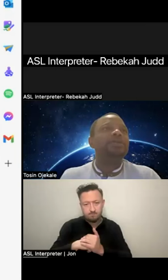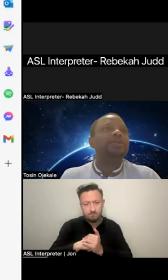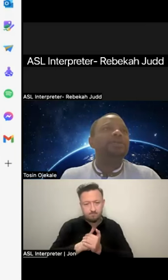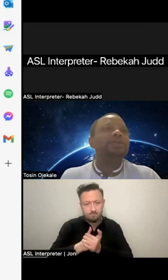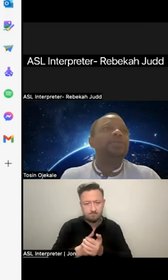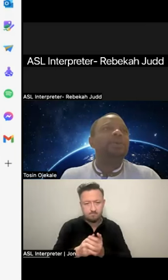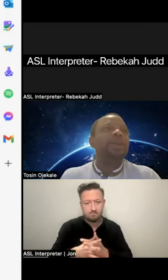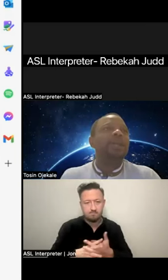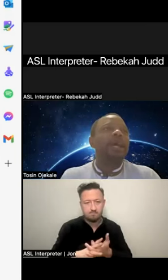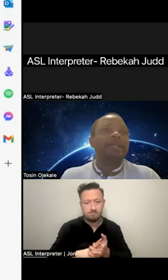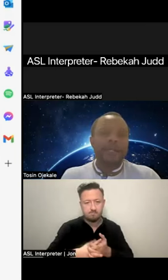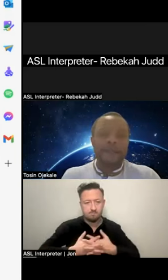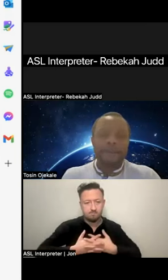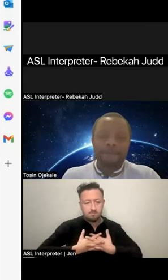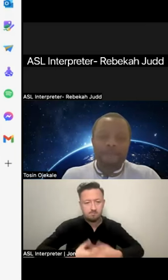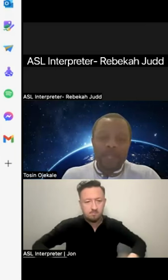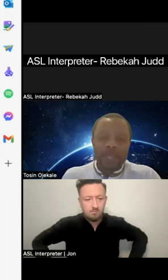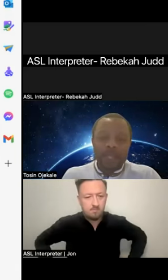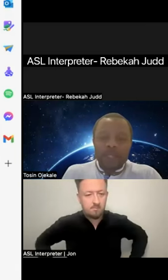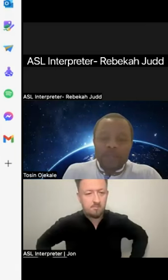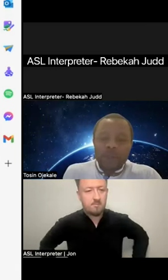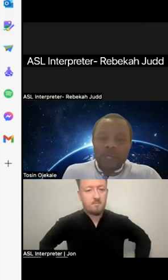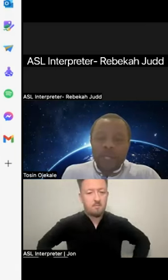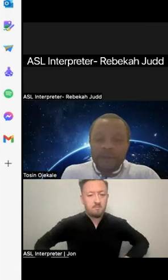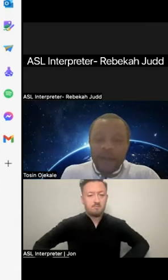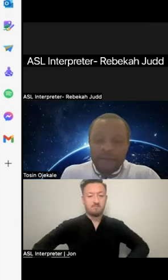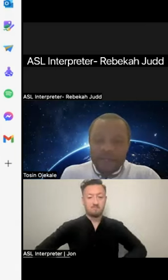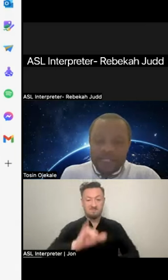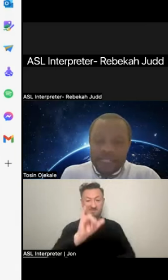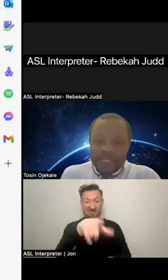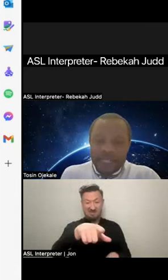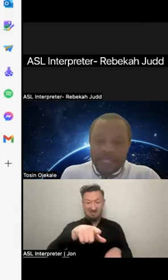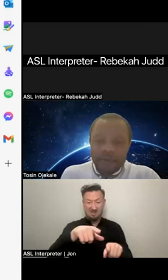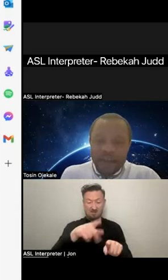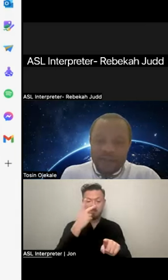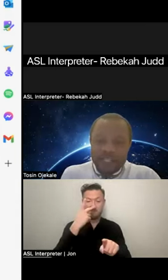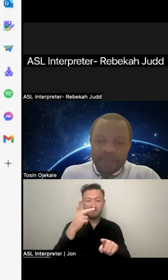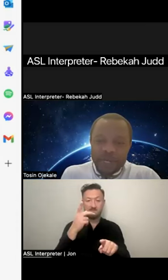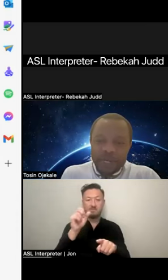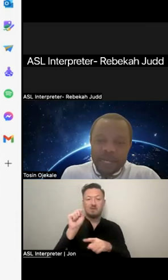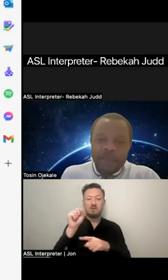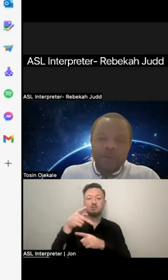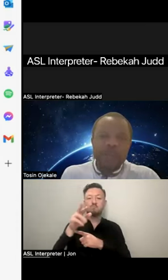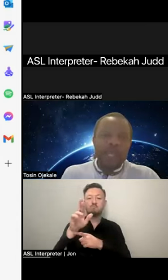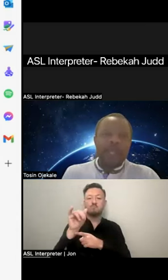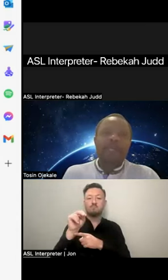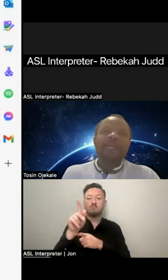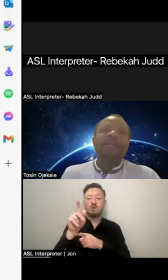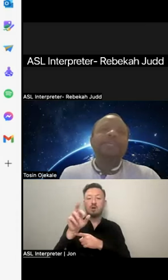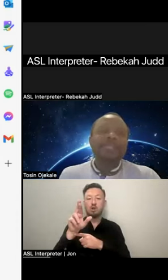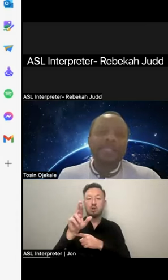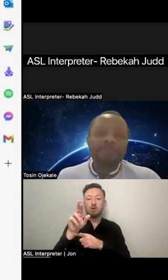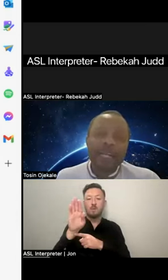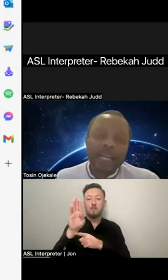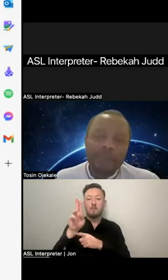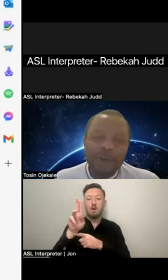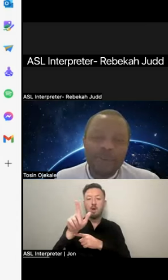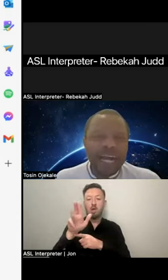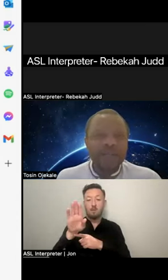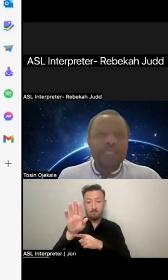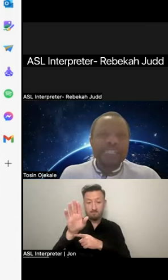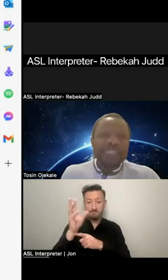annotation spotlight. So if you have this sprinkler bulb here, this